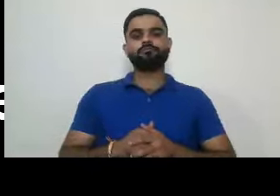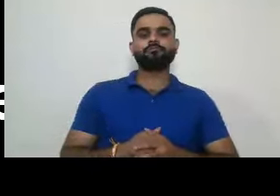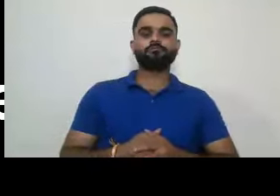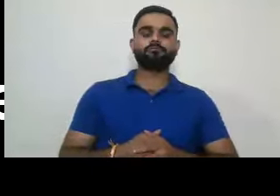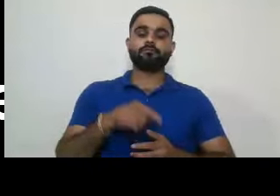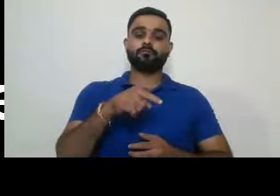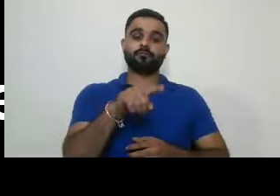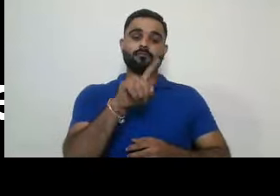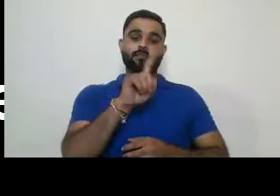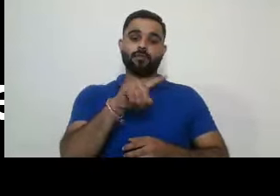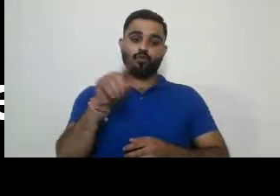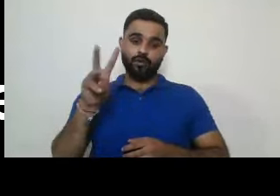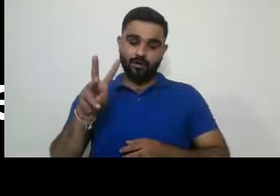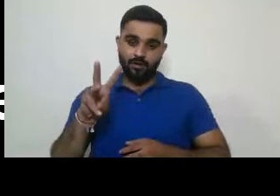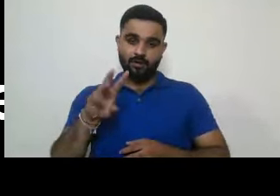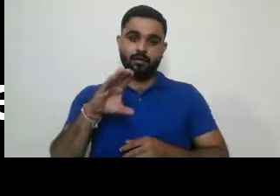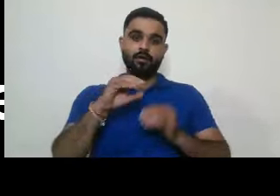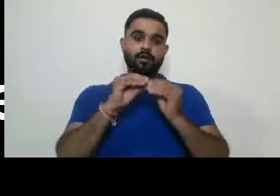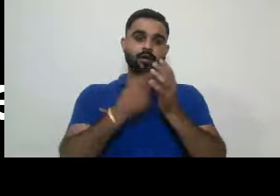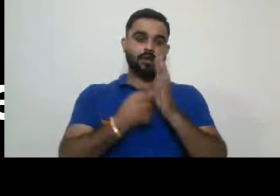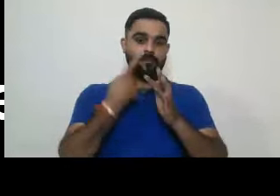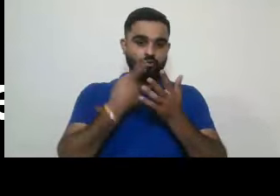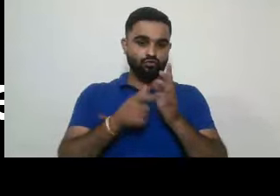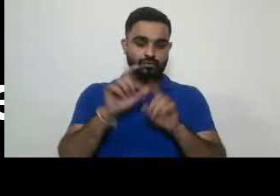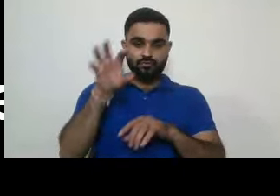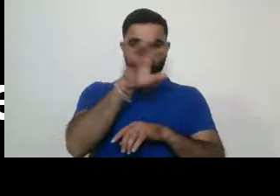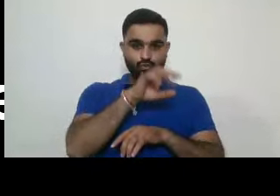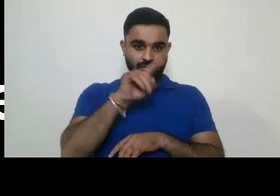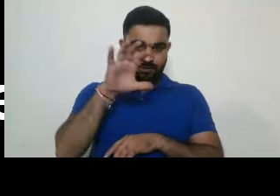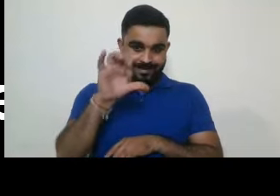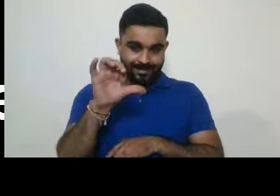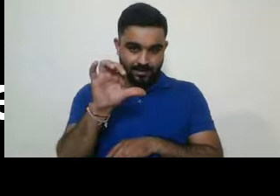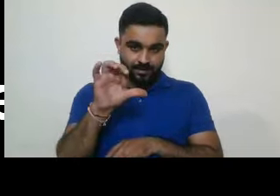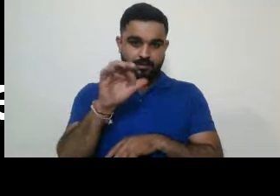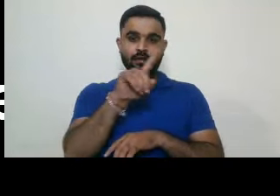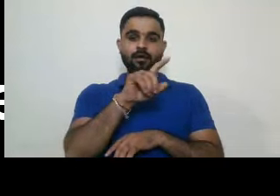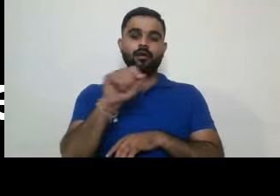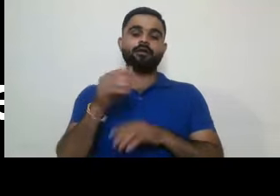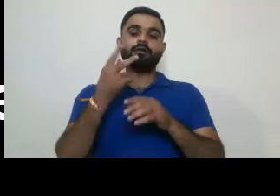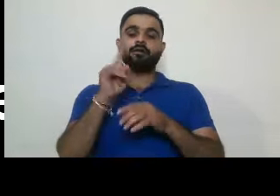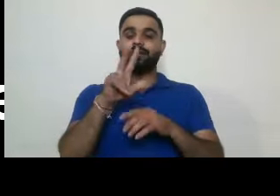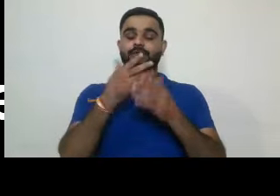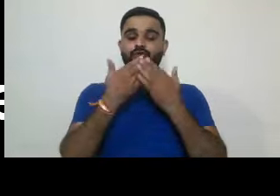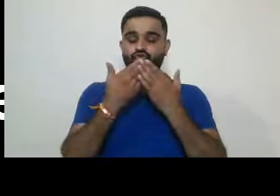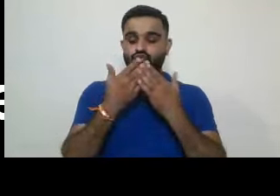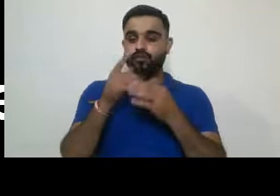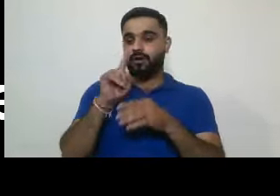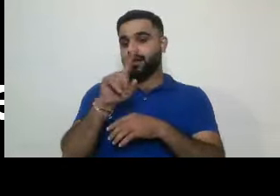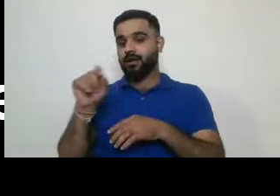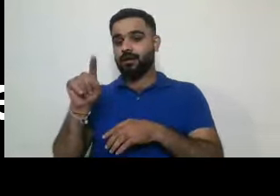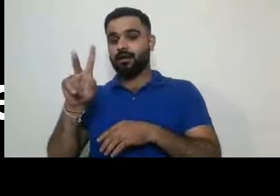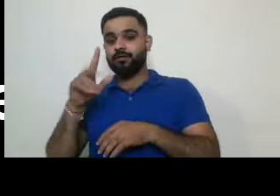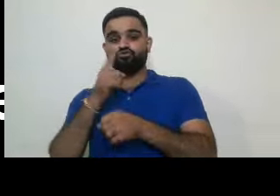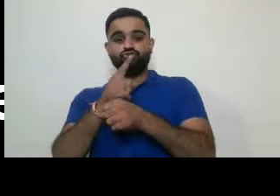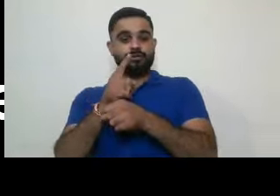K to 12 is Cambridge curriculum level, 19 countries. Okay. 118 schools, 118 teachers. All